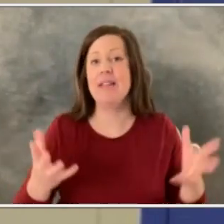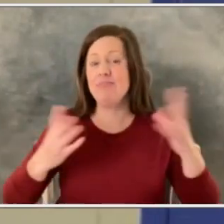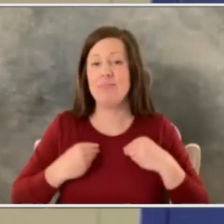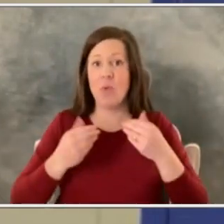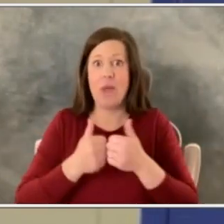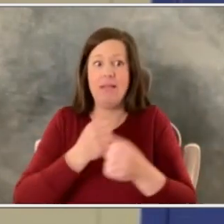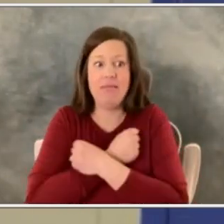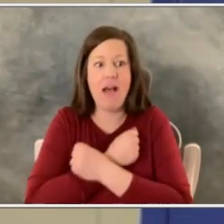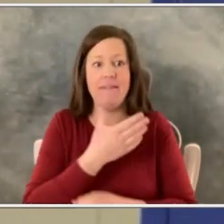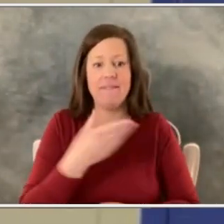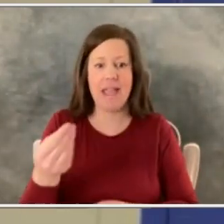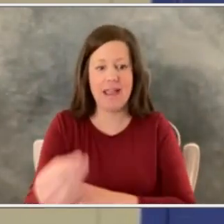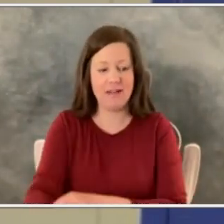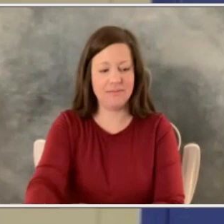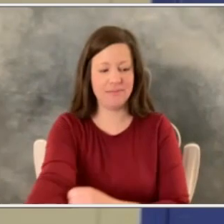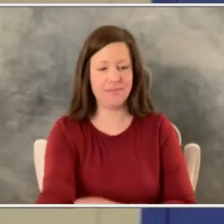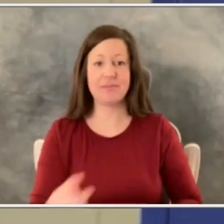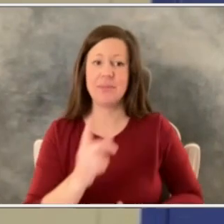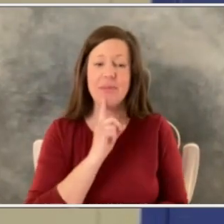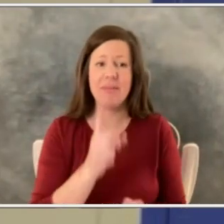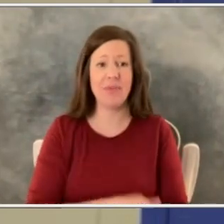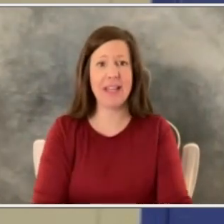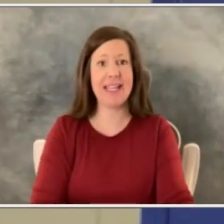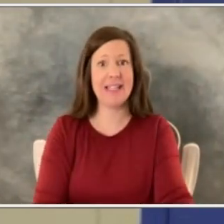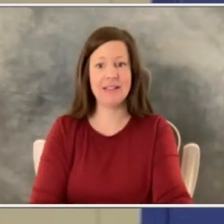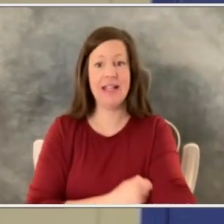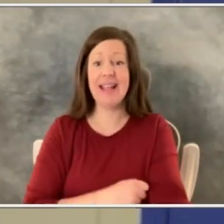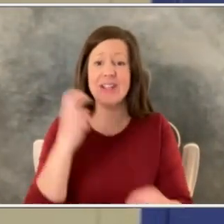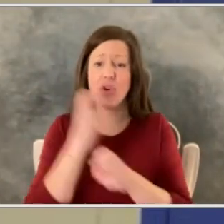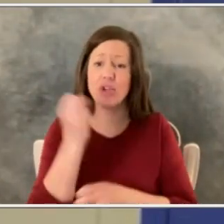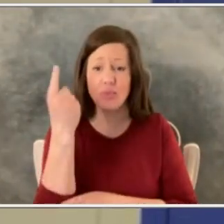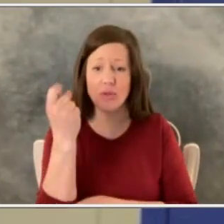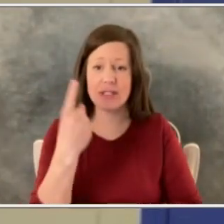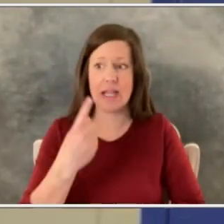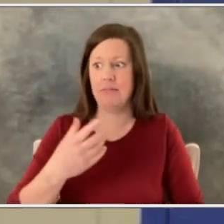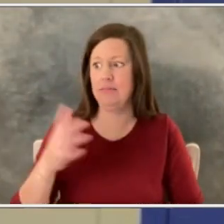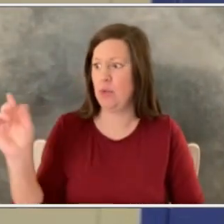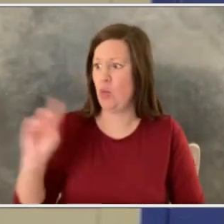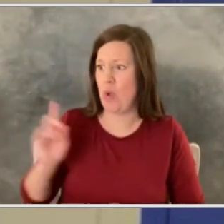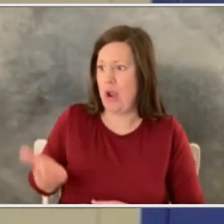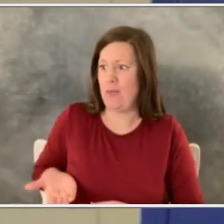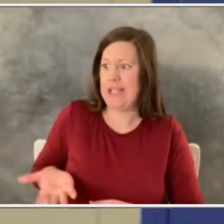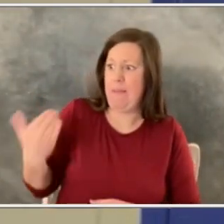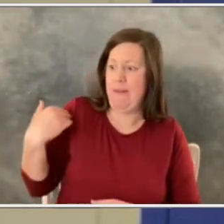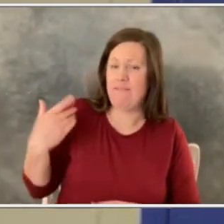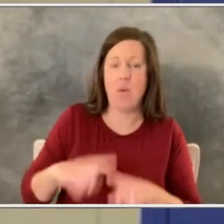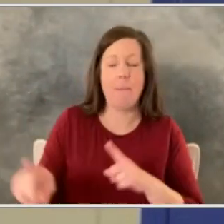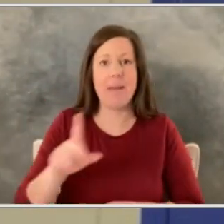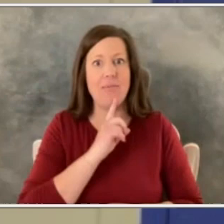and it's hard to kind of understand where I was at, but I'm